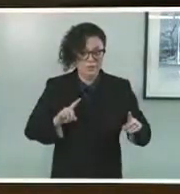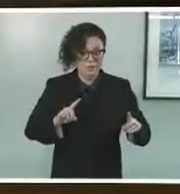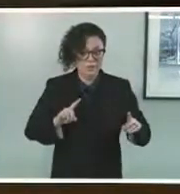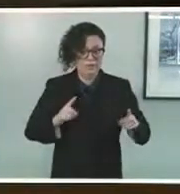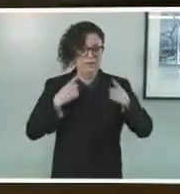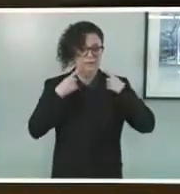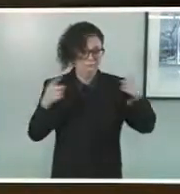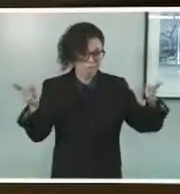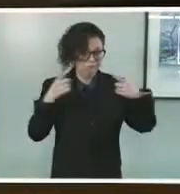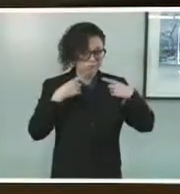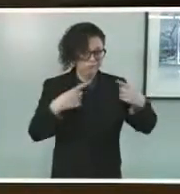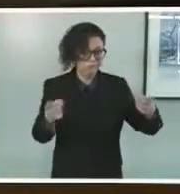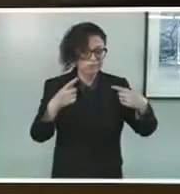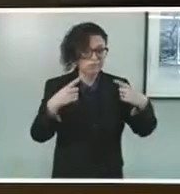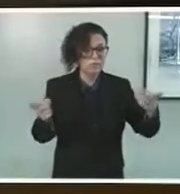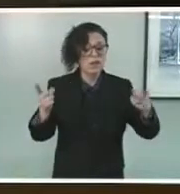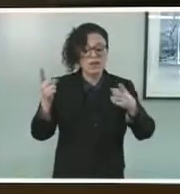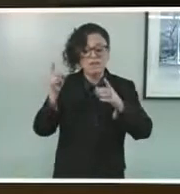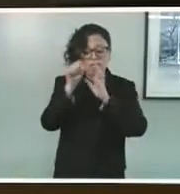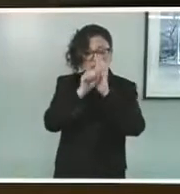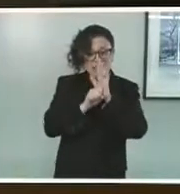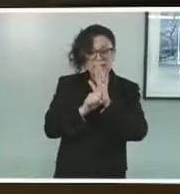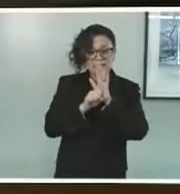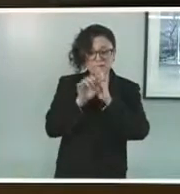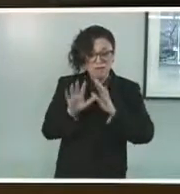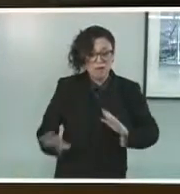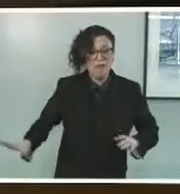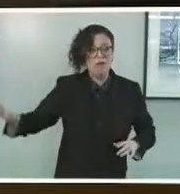states and cities across the country,